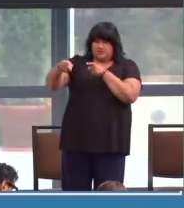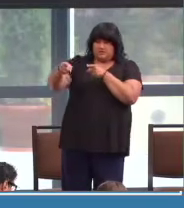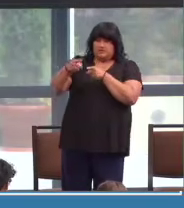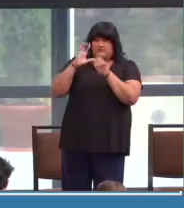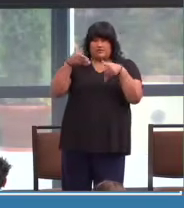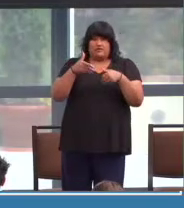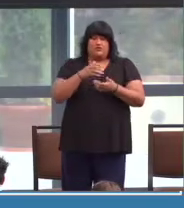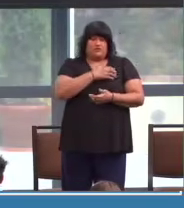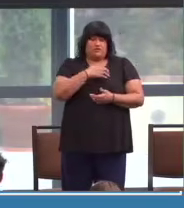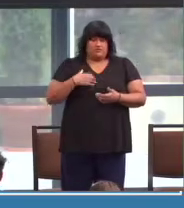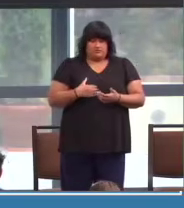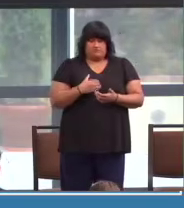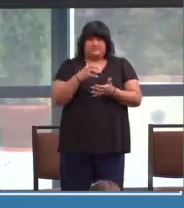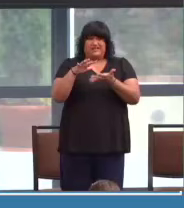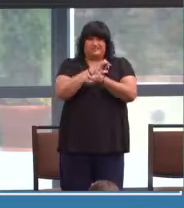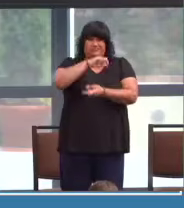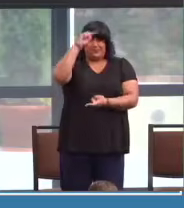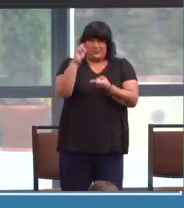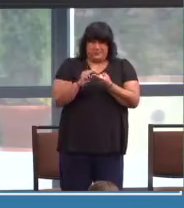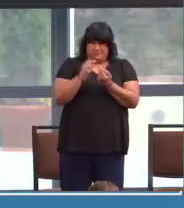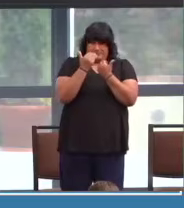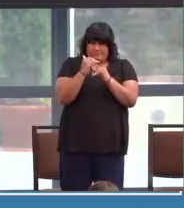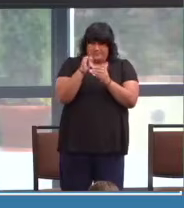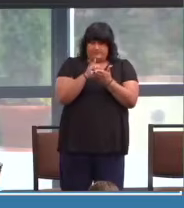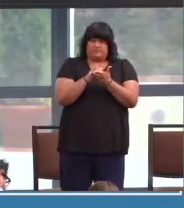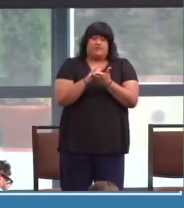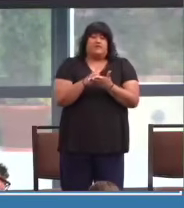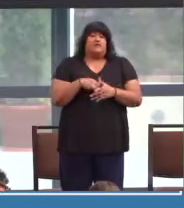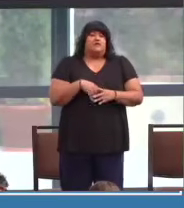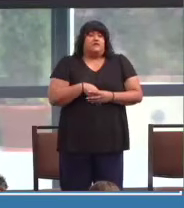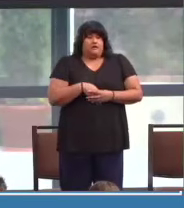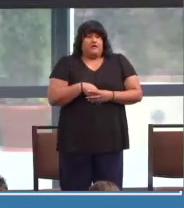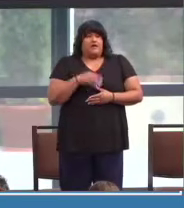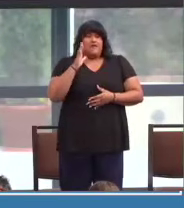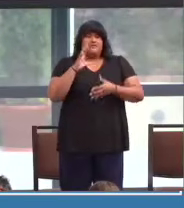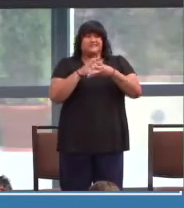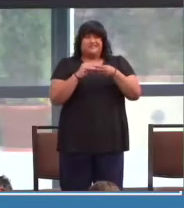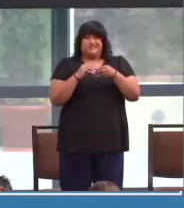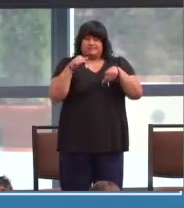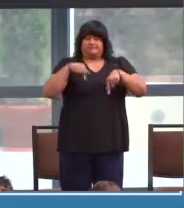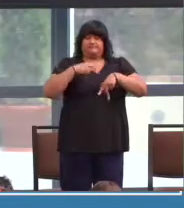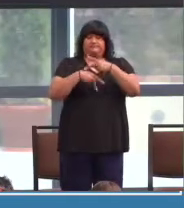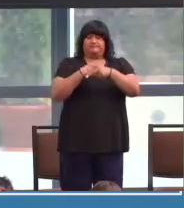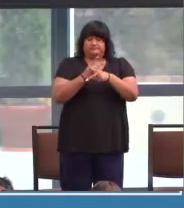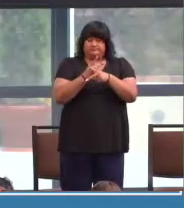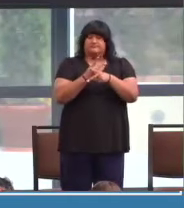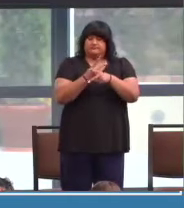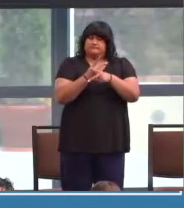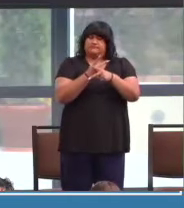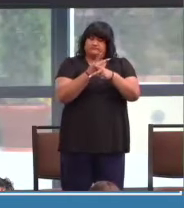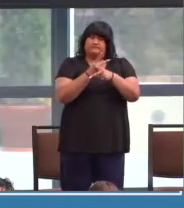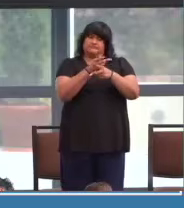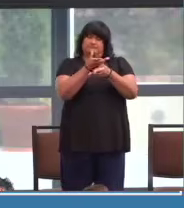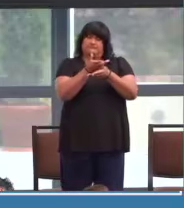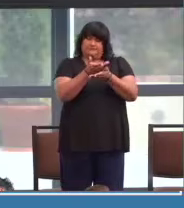this talk, of course, is the quality of life aspect. So I would say that this is a sort of thing that does require a team approach,